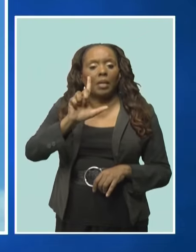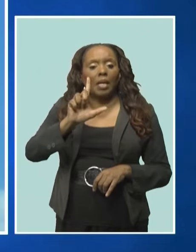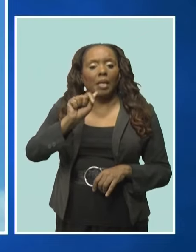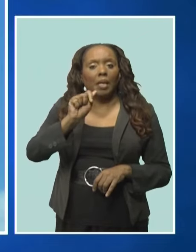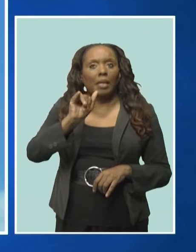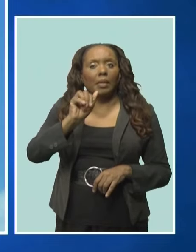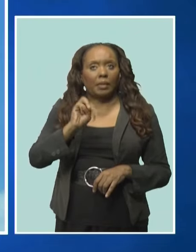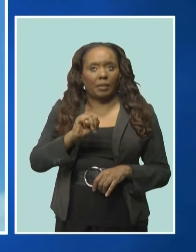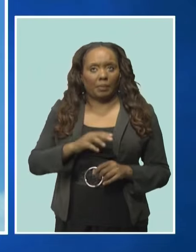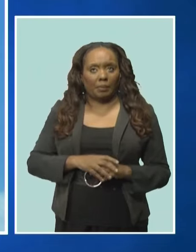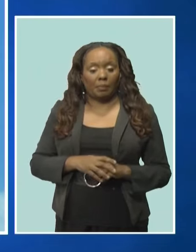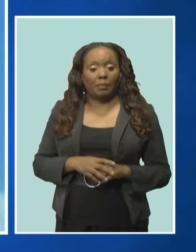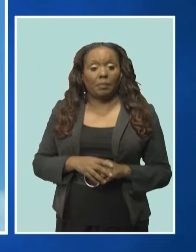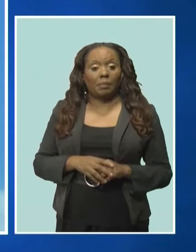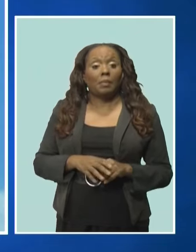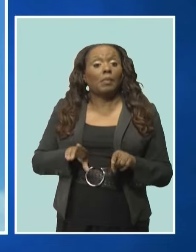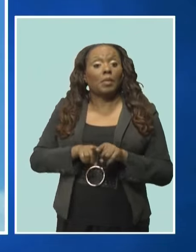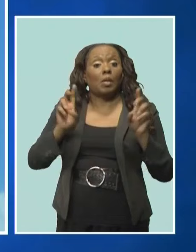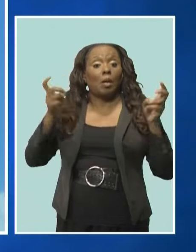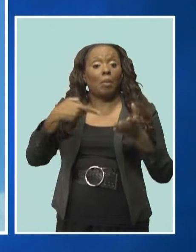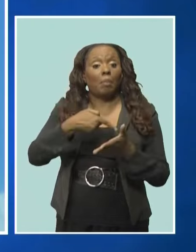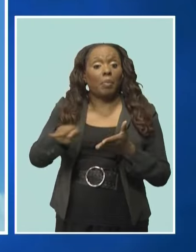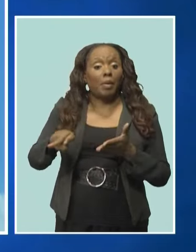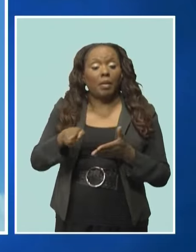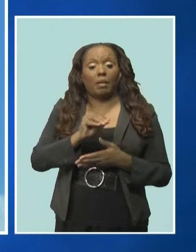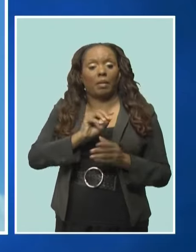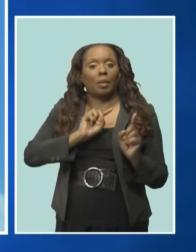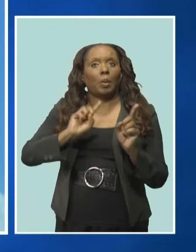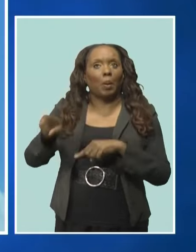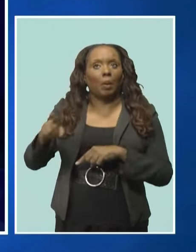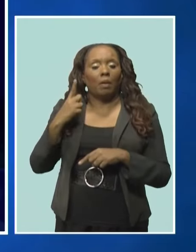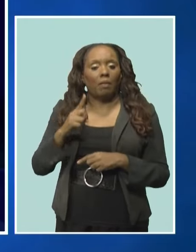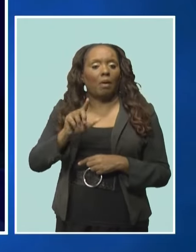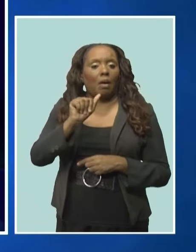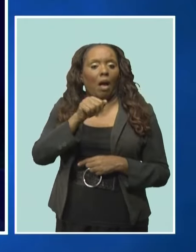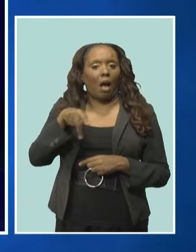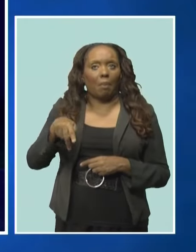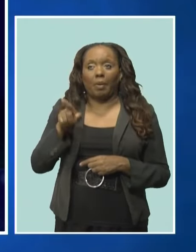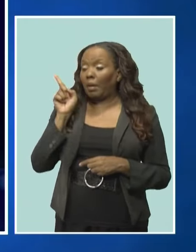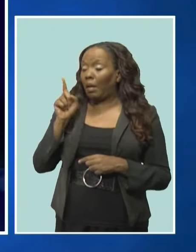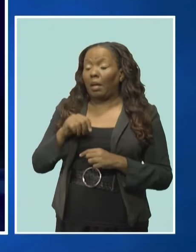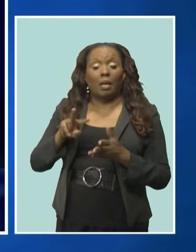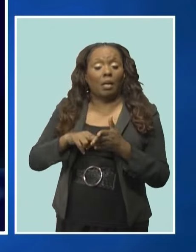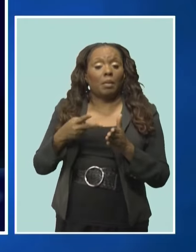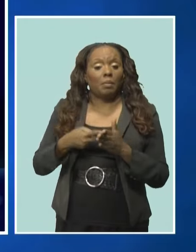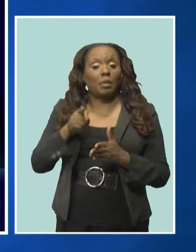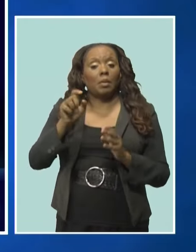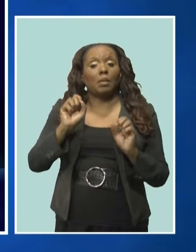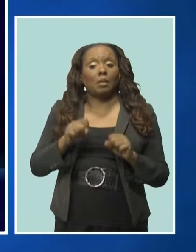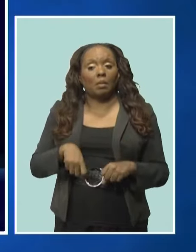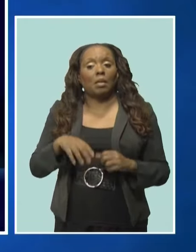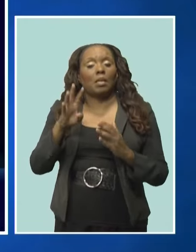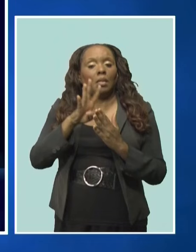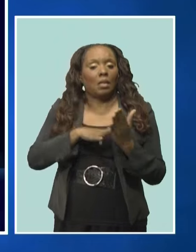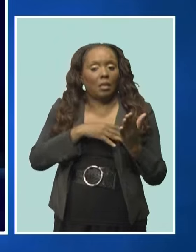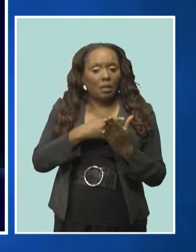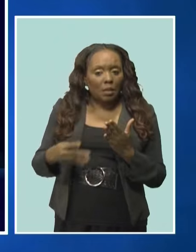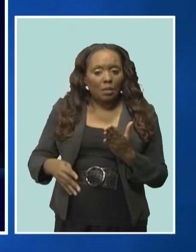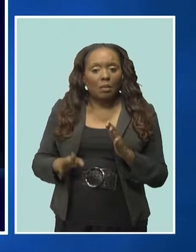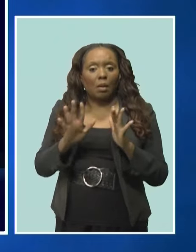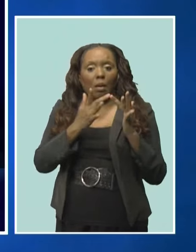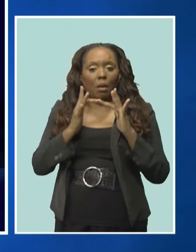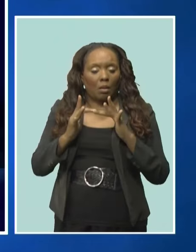we launched the Pay and Go feature on our Sagicor Go mobile app, allowing clients to schedule automatic, recurring